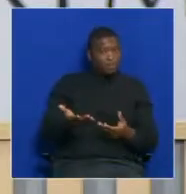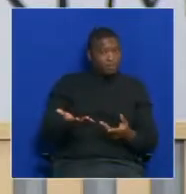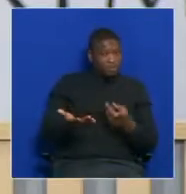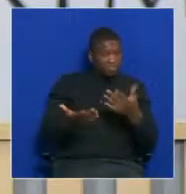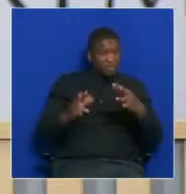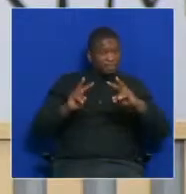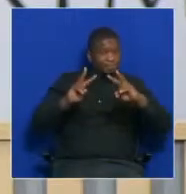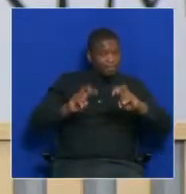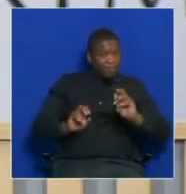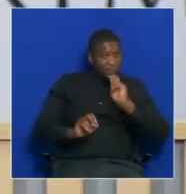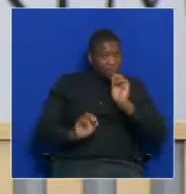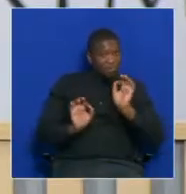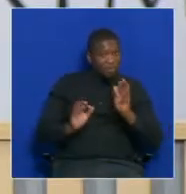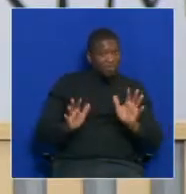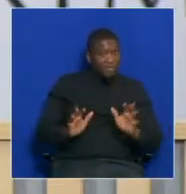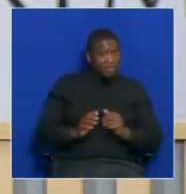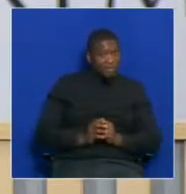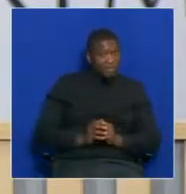Chair,